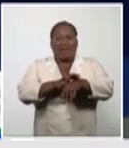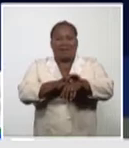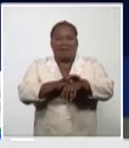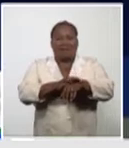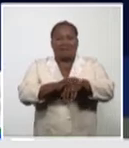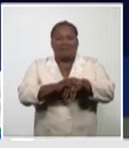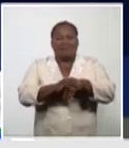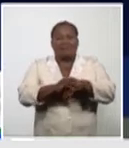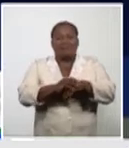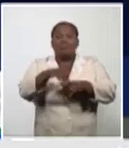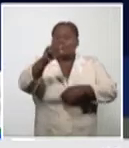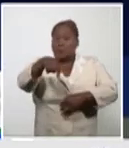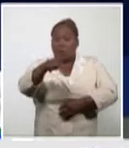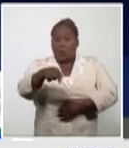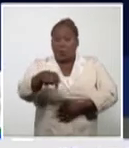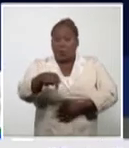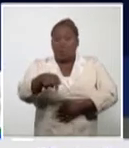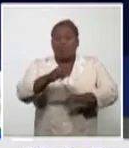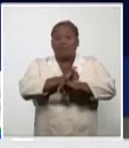than yesterday.